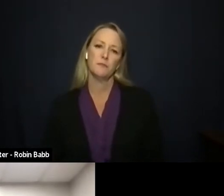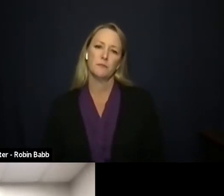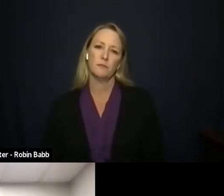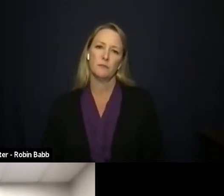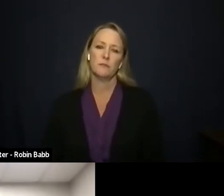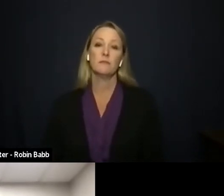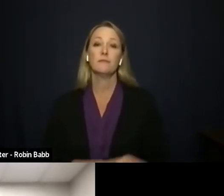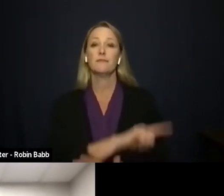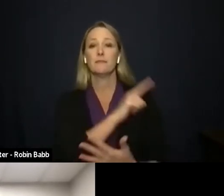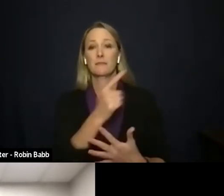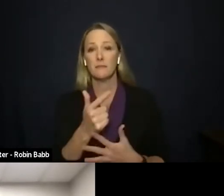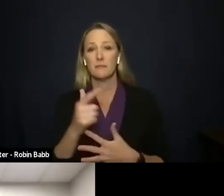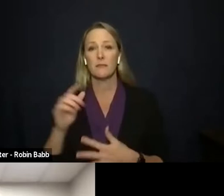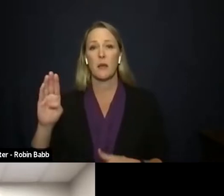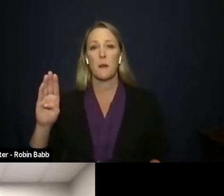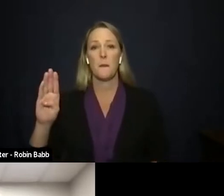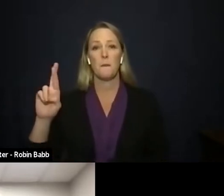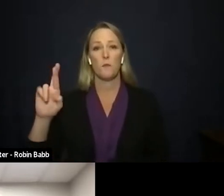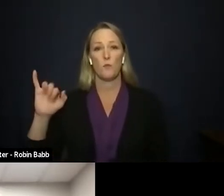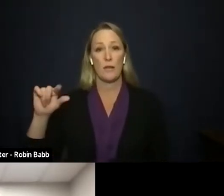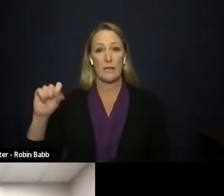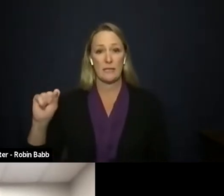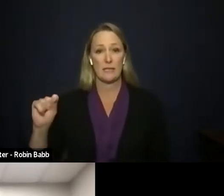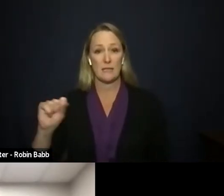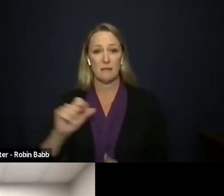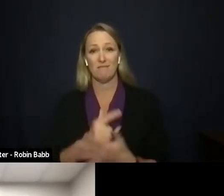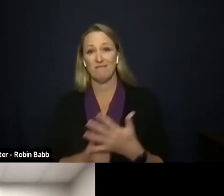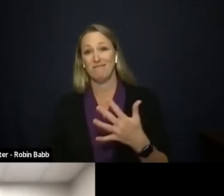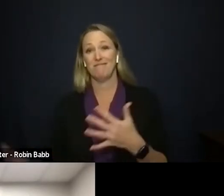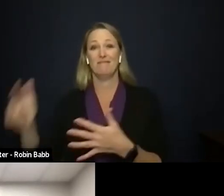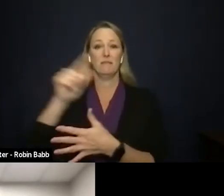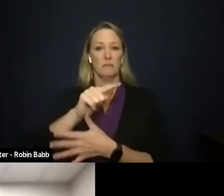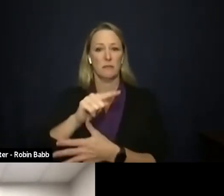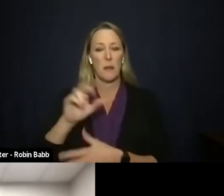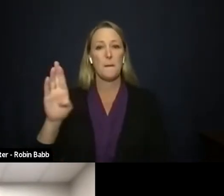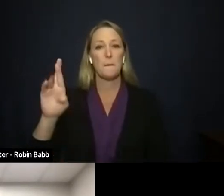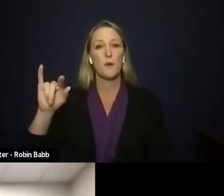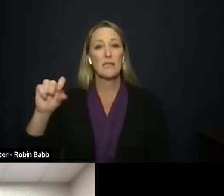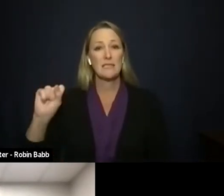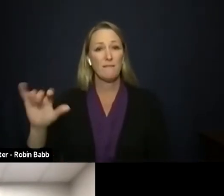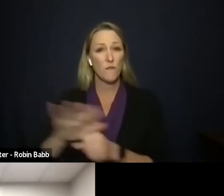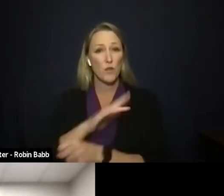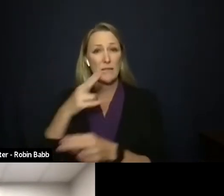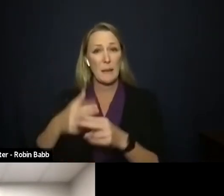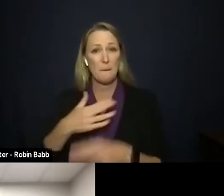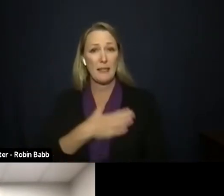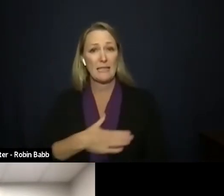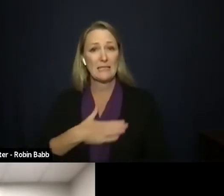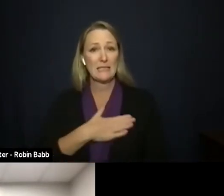the next speaker is briggs you can please say your full name